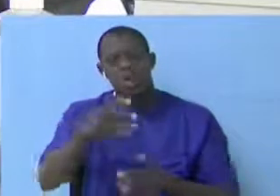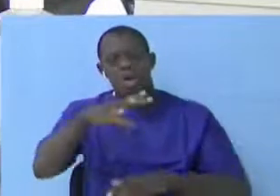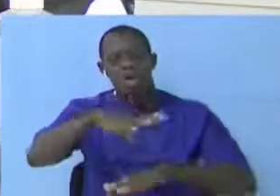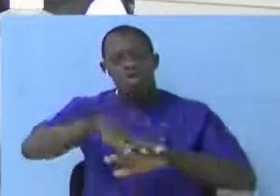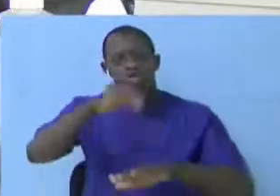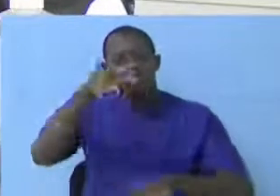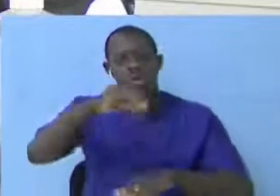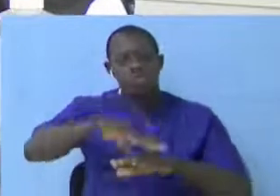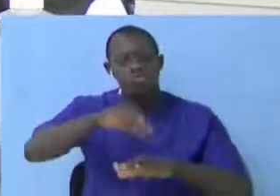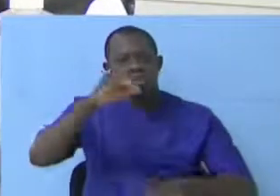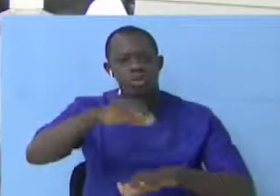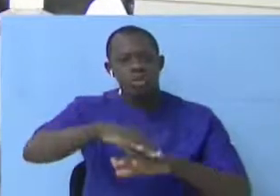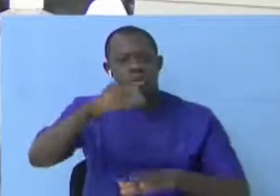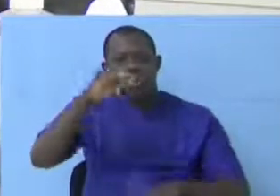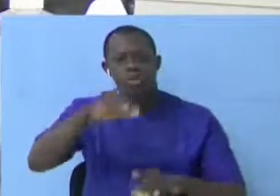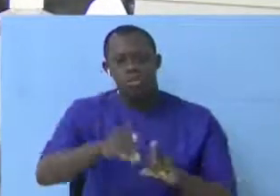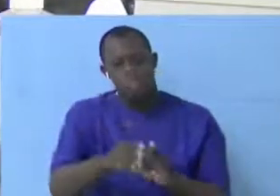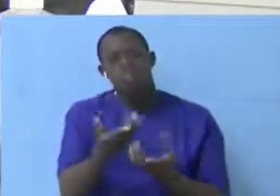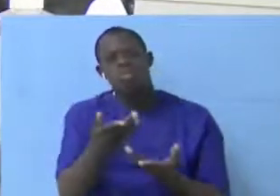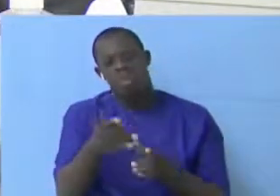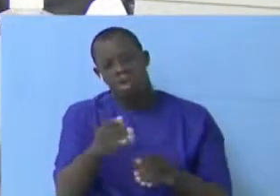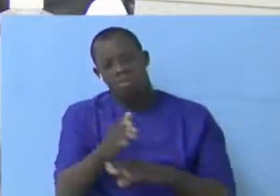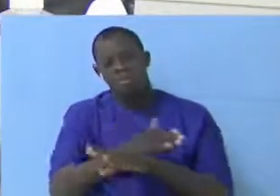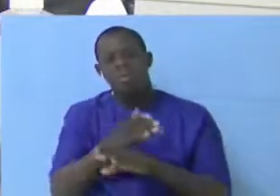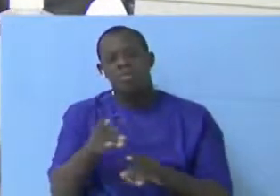And I found the CDS.